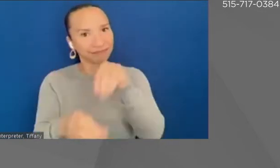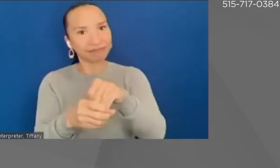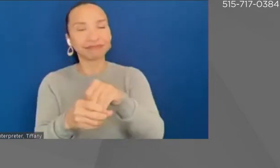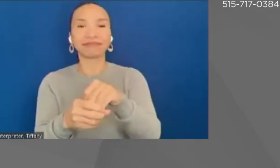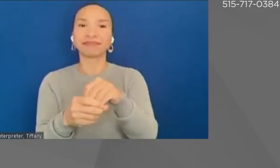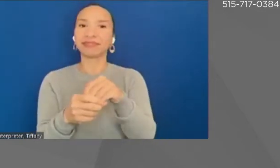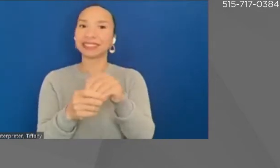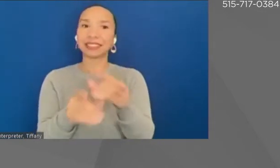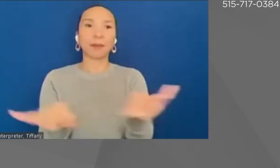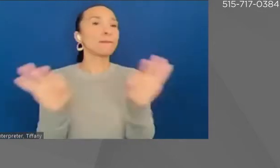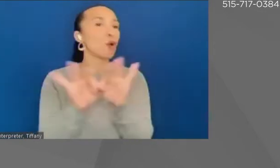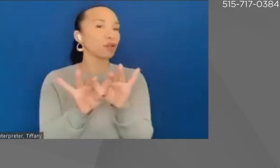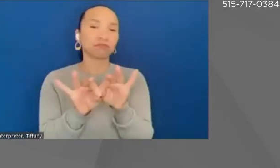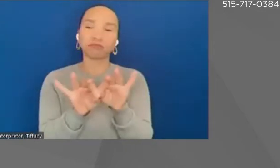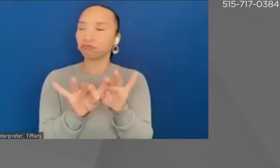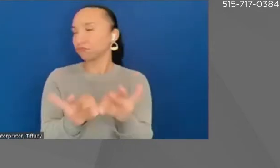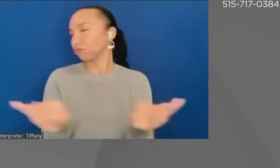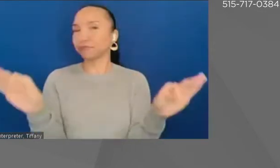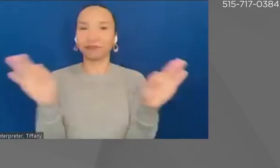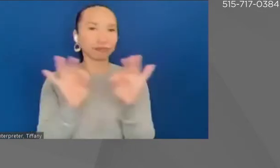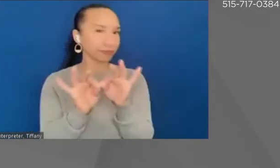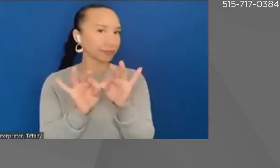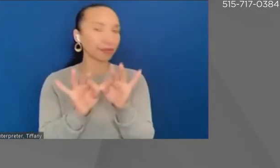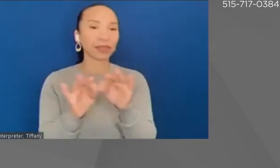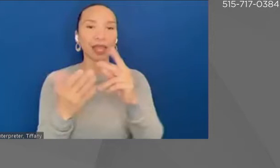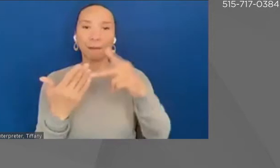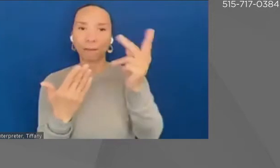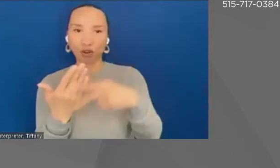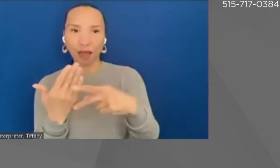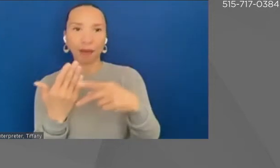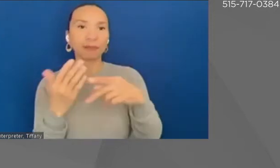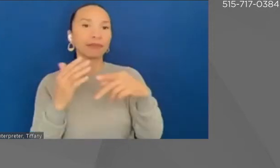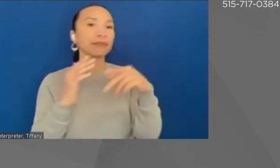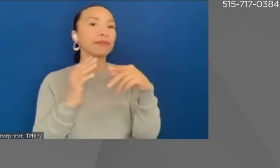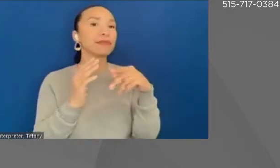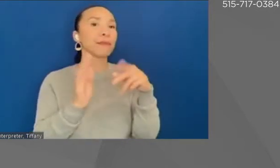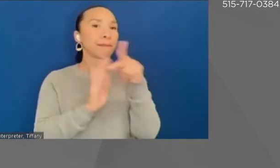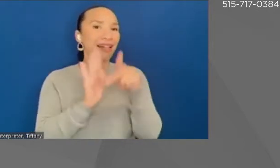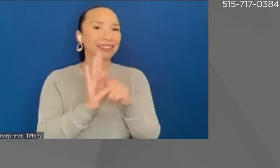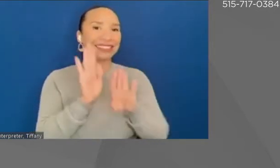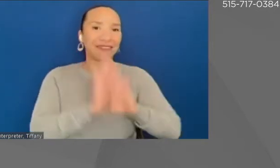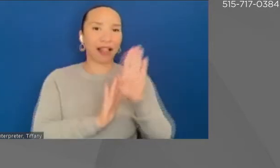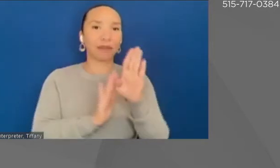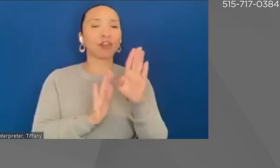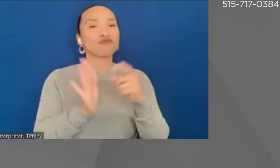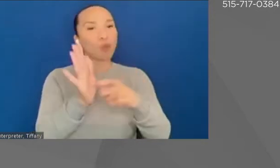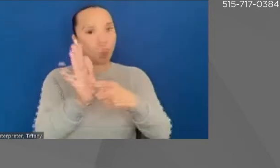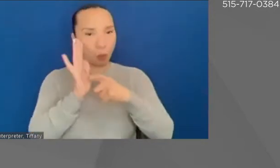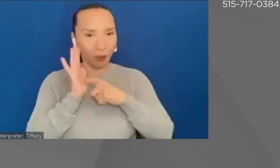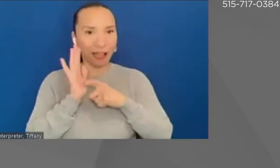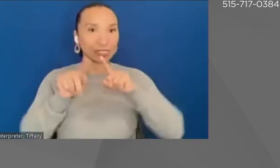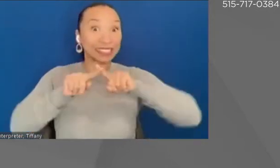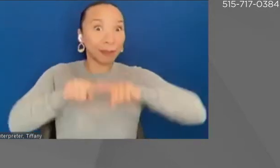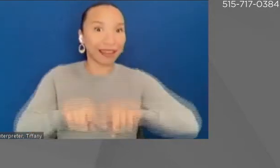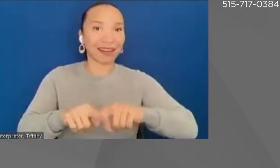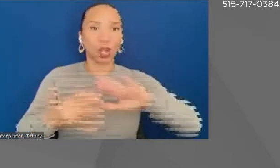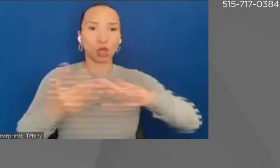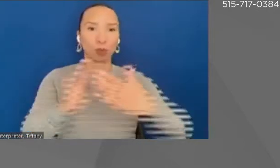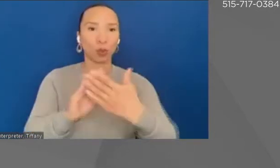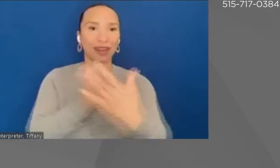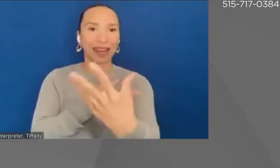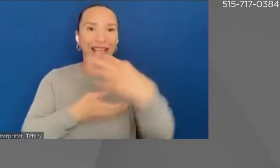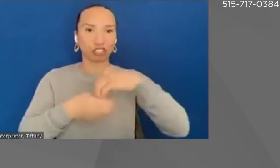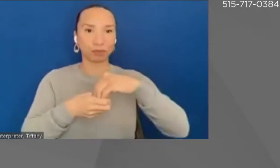so critical. I think program and policy development really needs that community engagement. I would also say working with